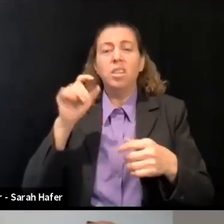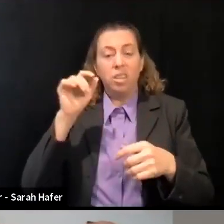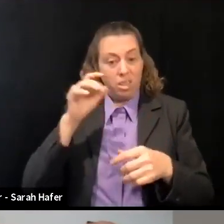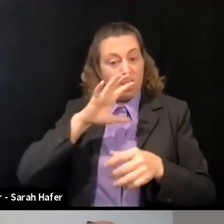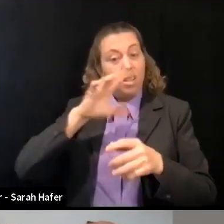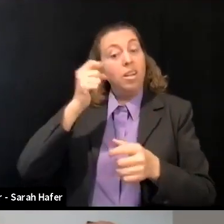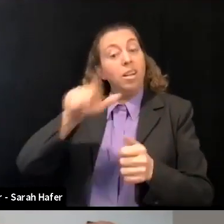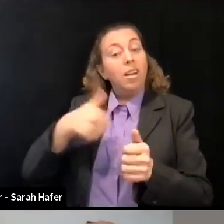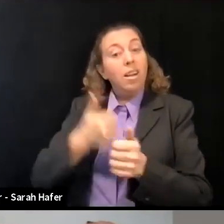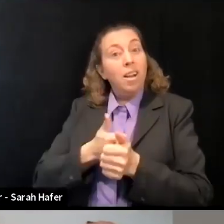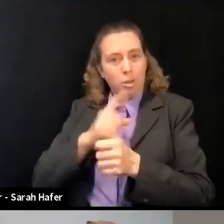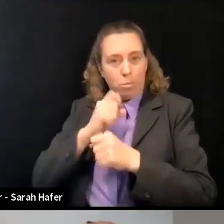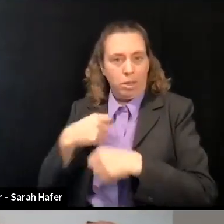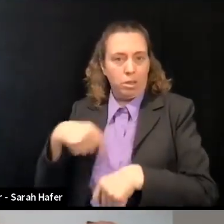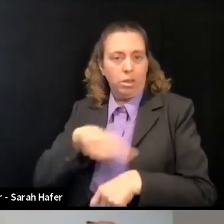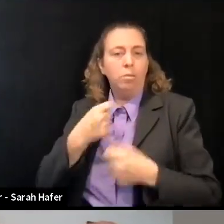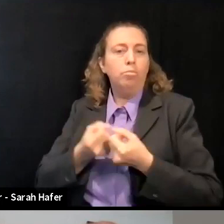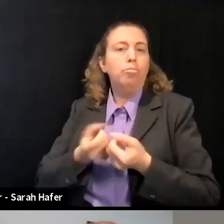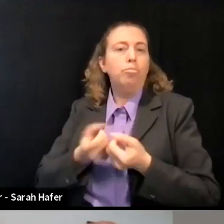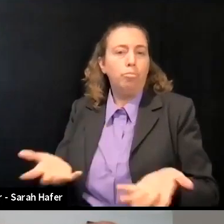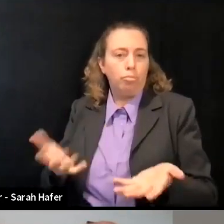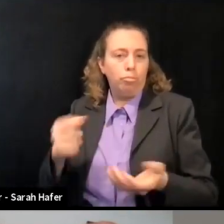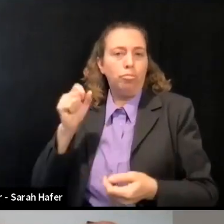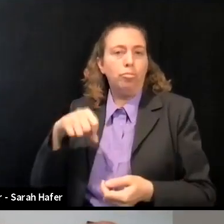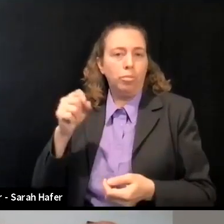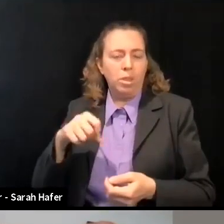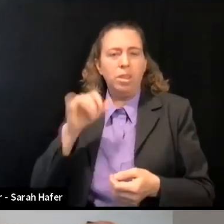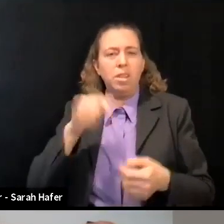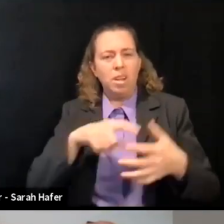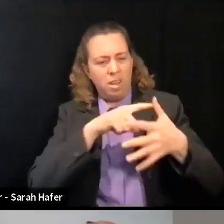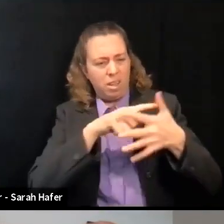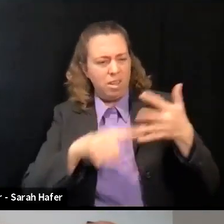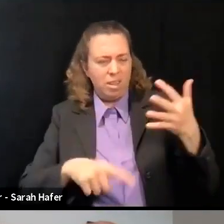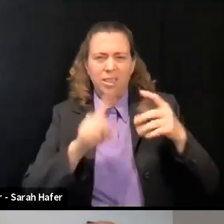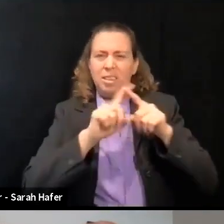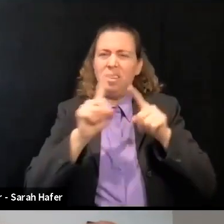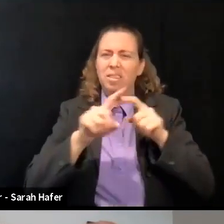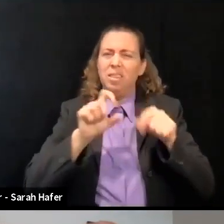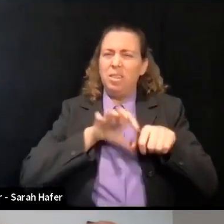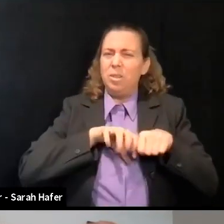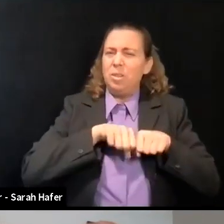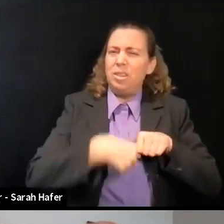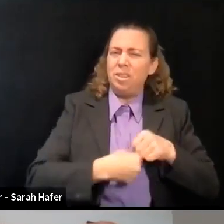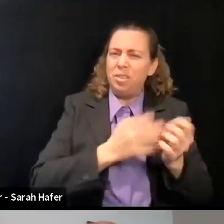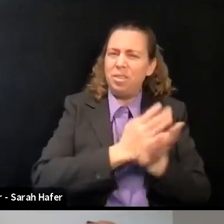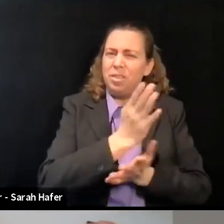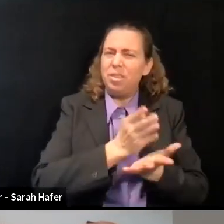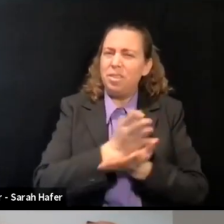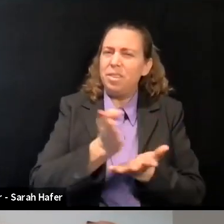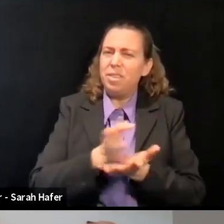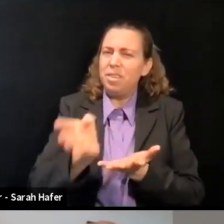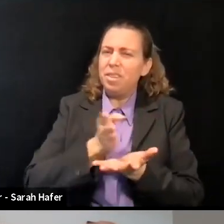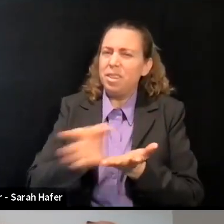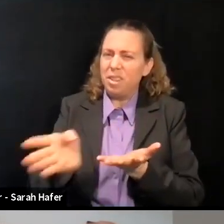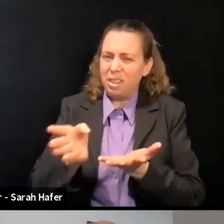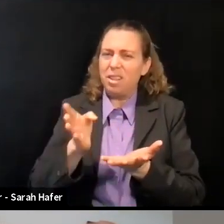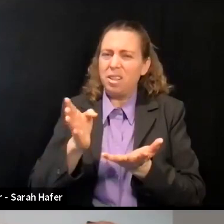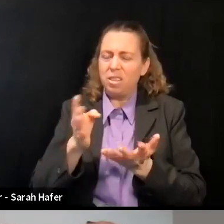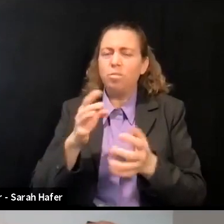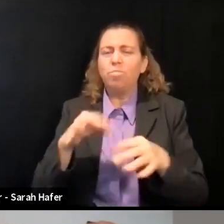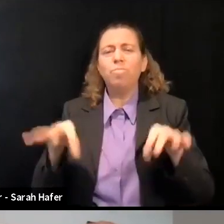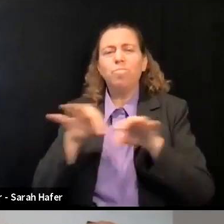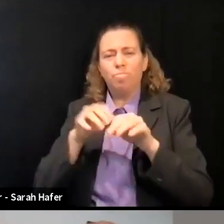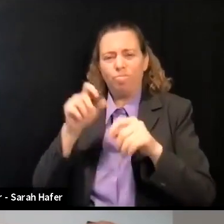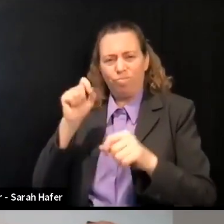Each of these types of grief is personally hard, often hurts, and deserves acknowledgement and understanding.